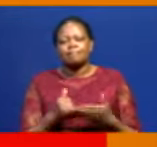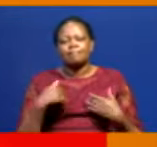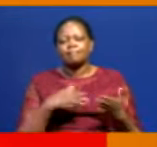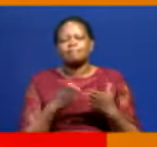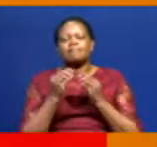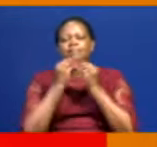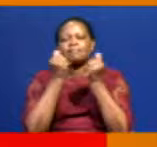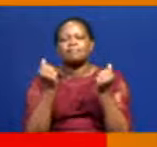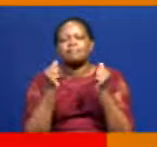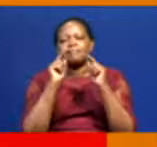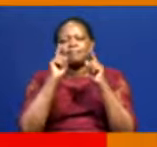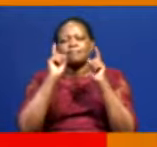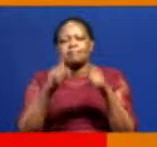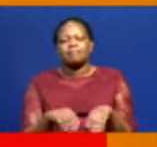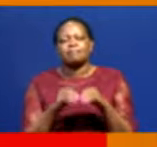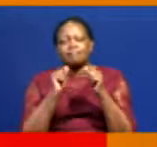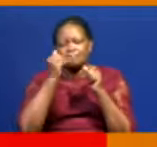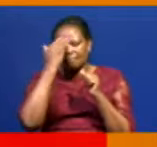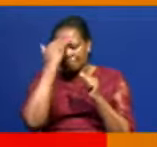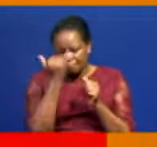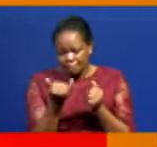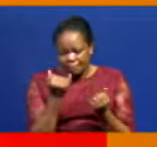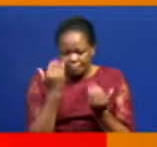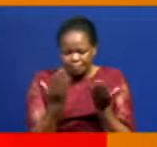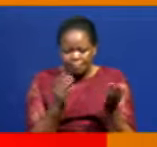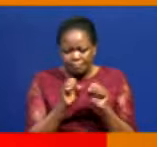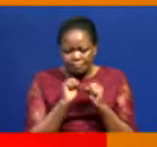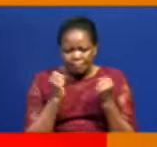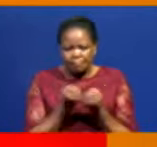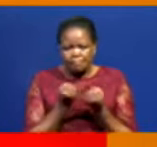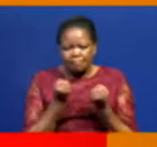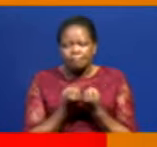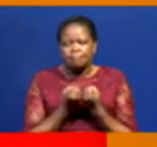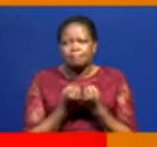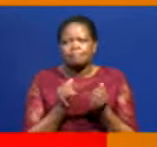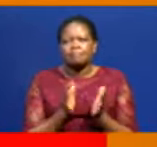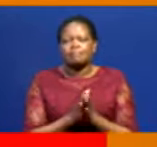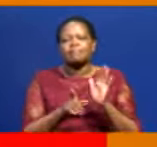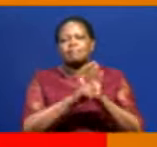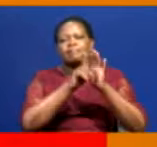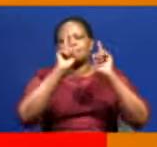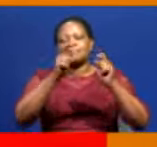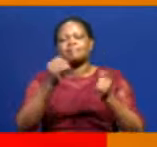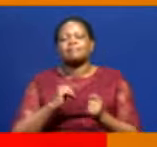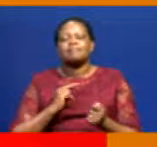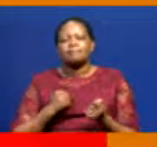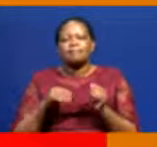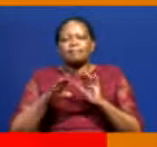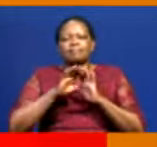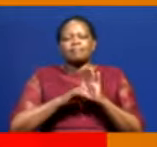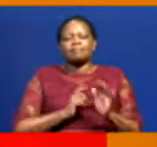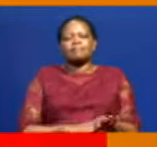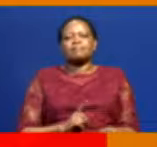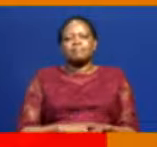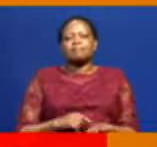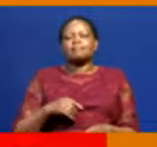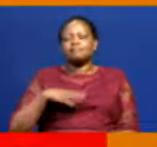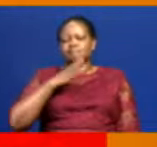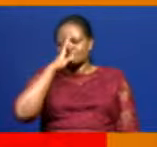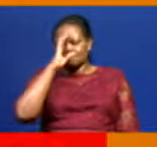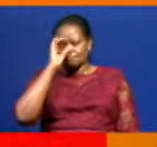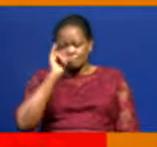address. So I think it needs to be addressed because we have to serve society and law has to serve us. Okay. Is this a constitutional moment? I doubt it will